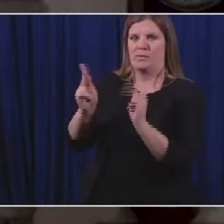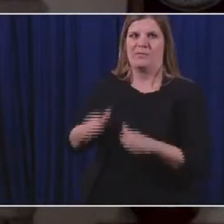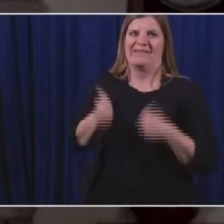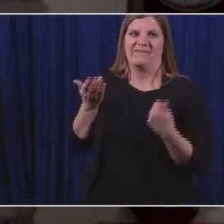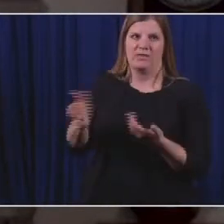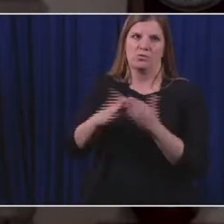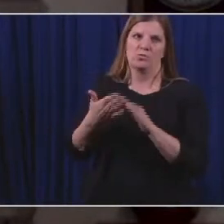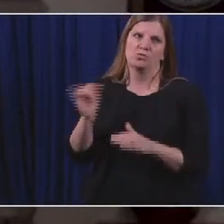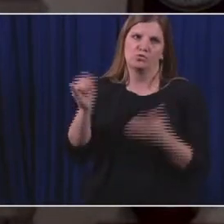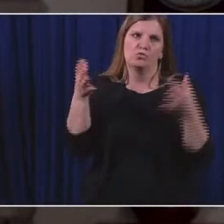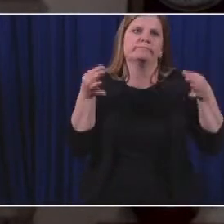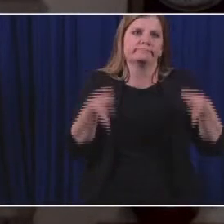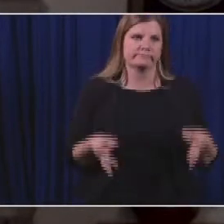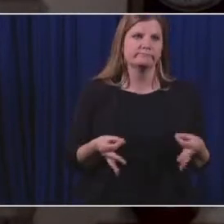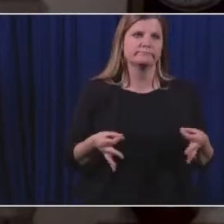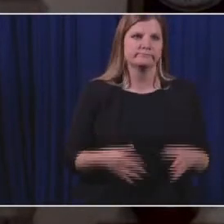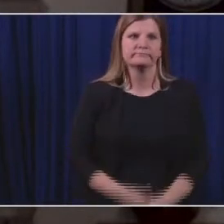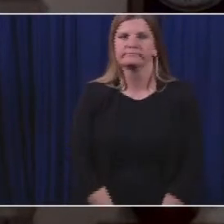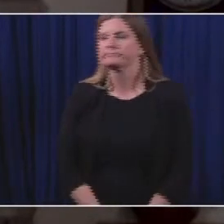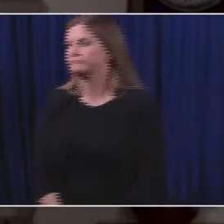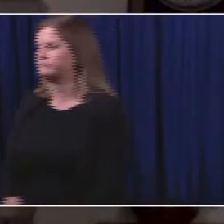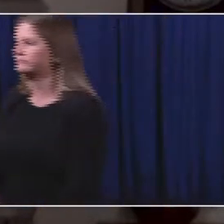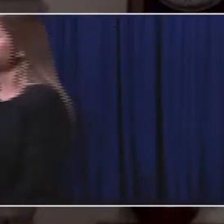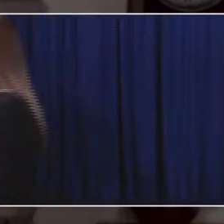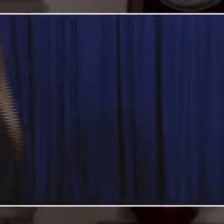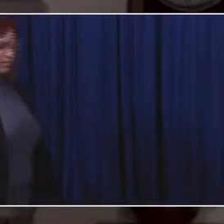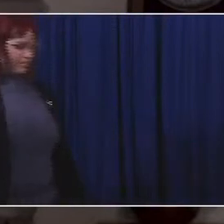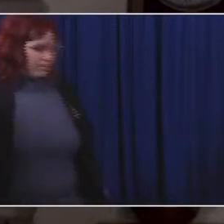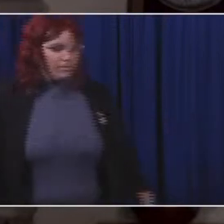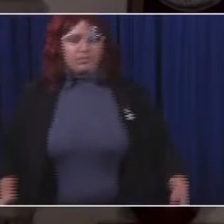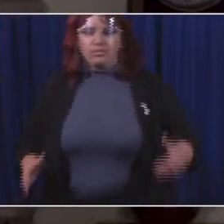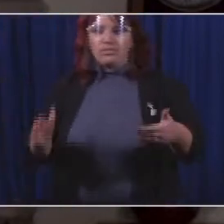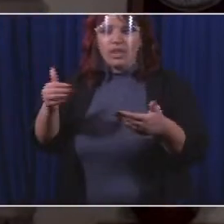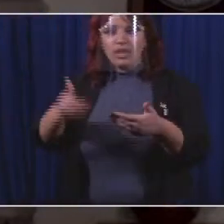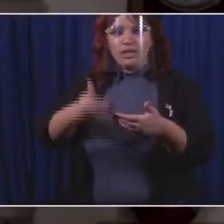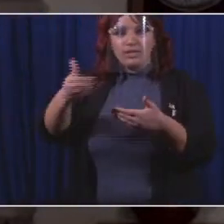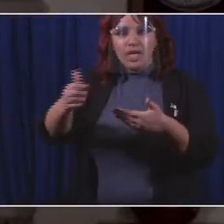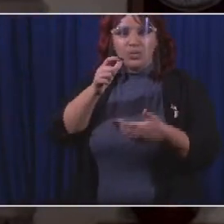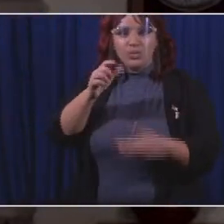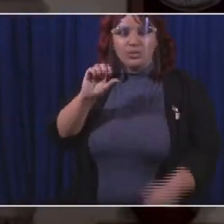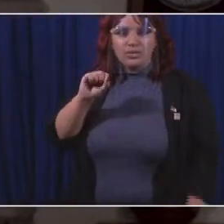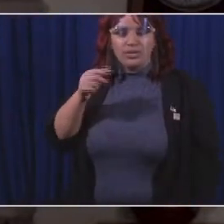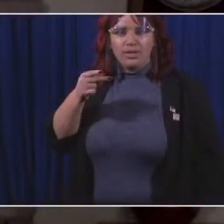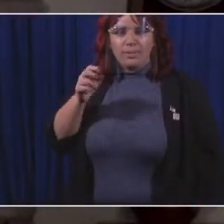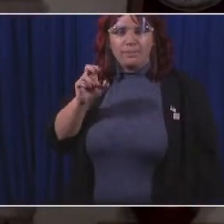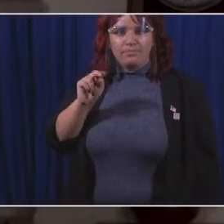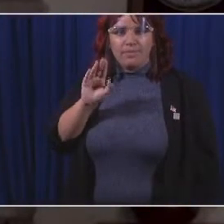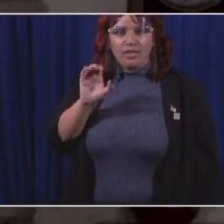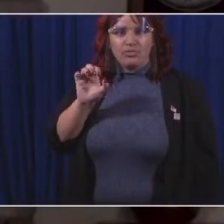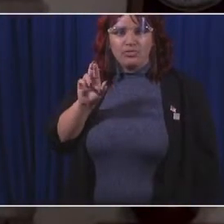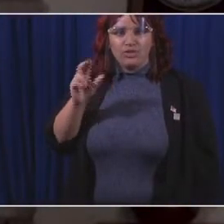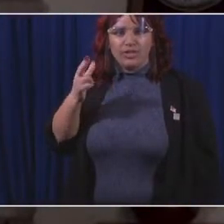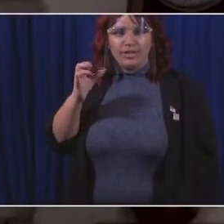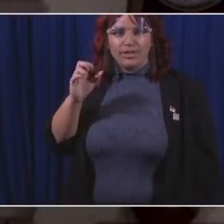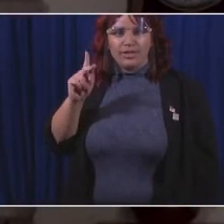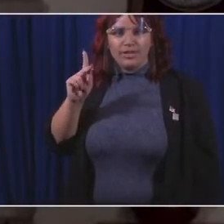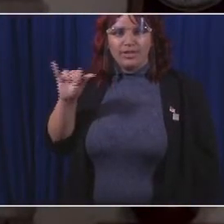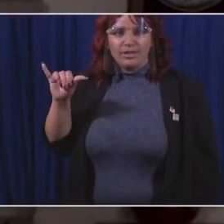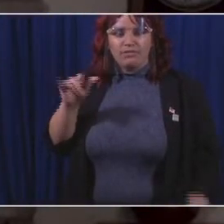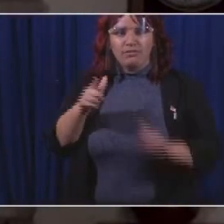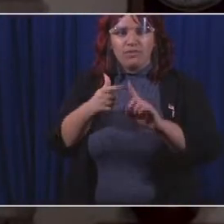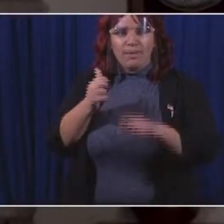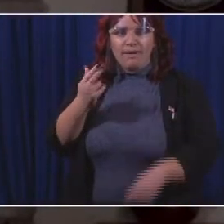Next question is from Spencer Hickey at Hannah News Service. Thank you. Governor, you mentioned the National Guard